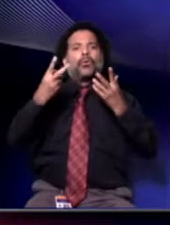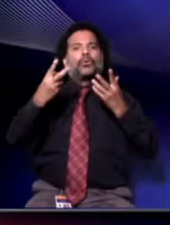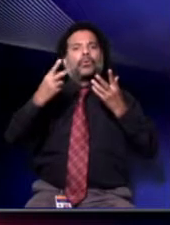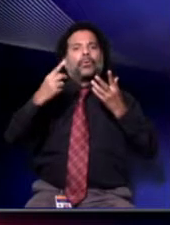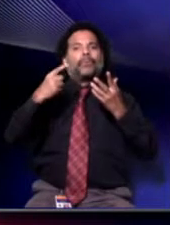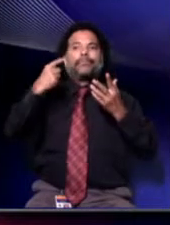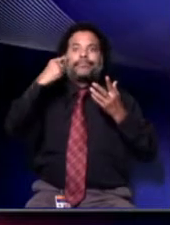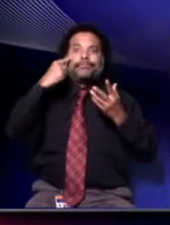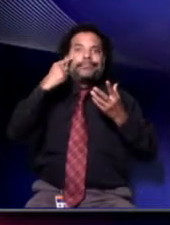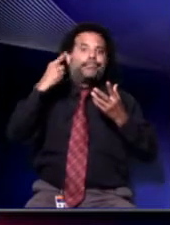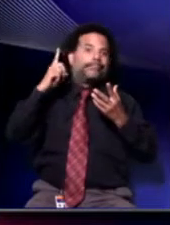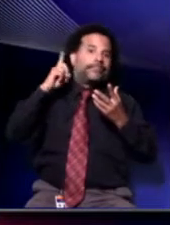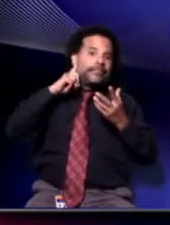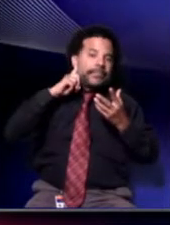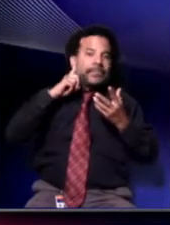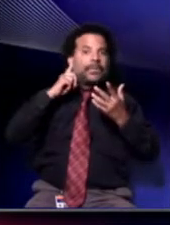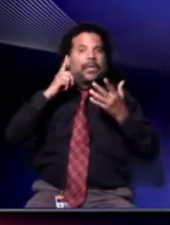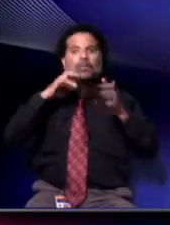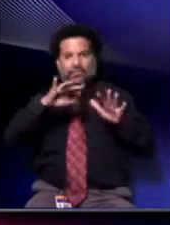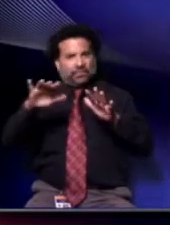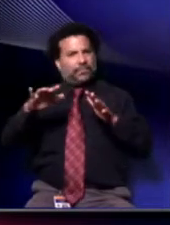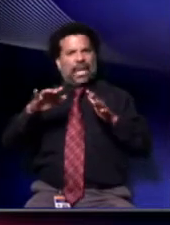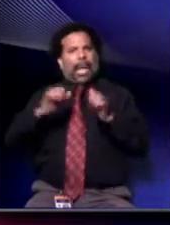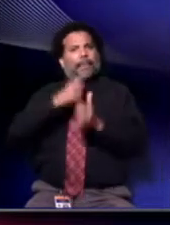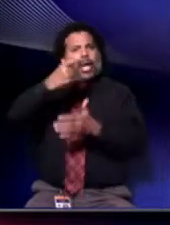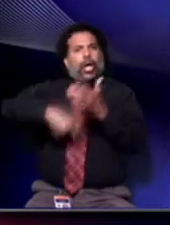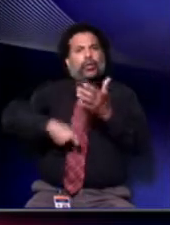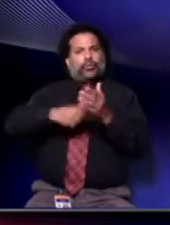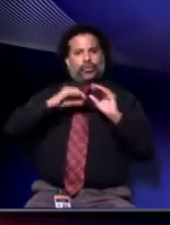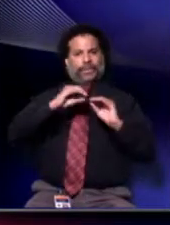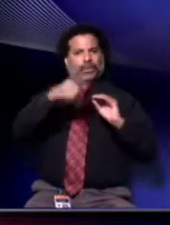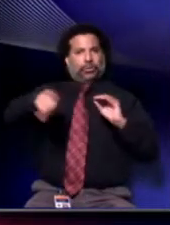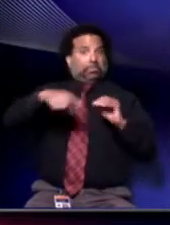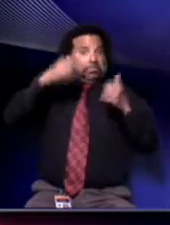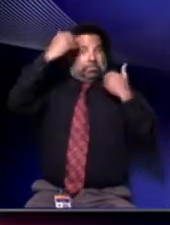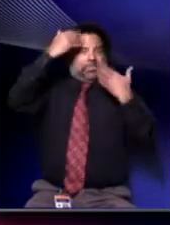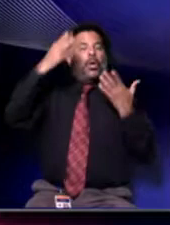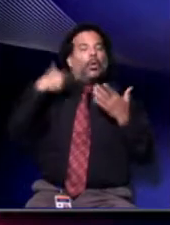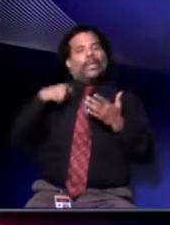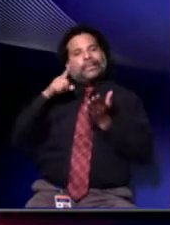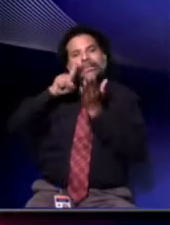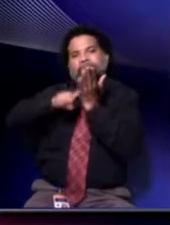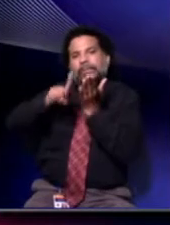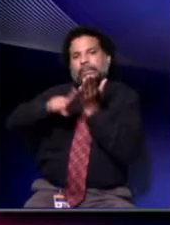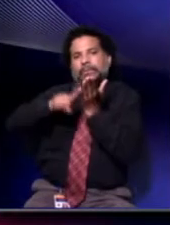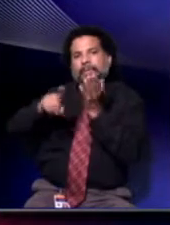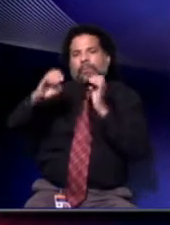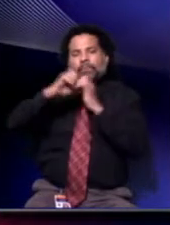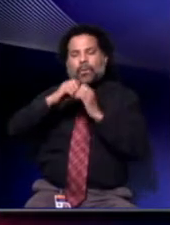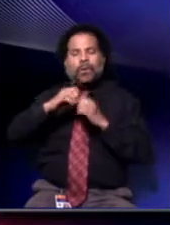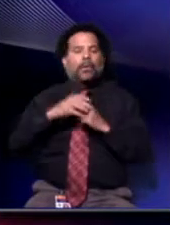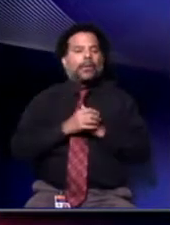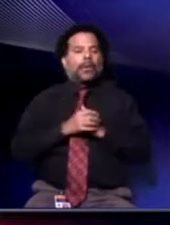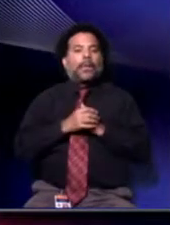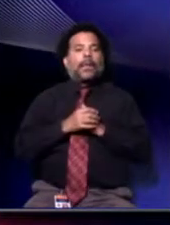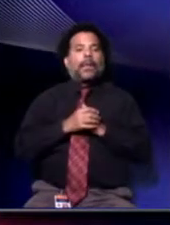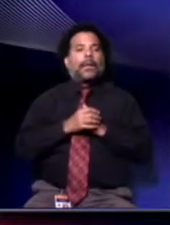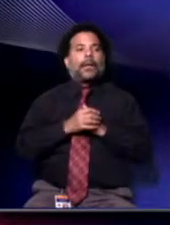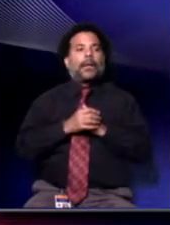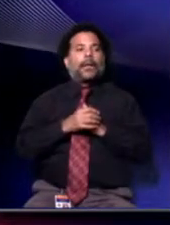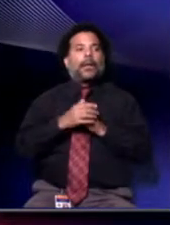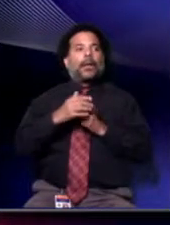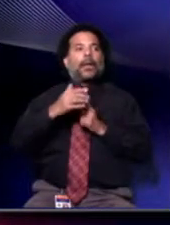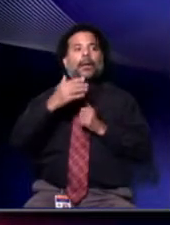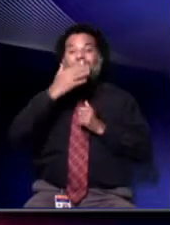another factor. Some of the kids at the resident, again, I guess we need to look it up, Board Member Nigro, because the reality is I don't